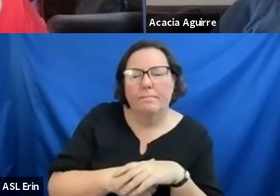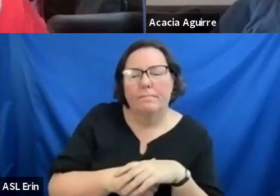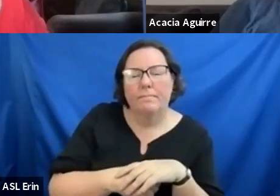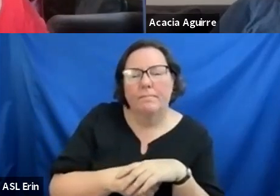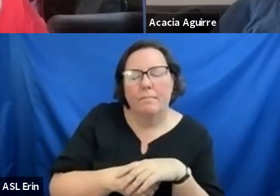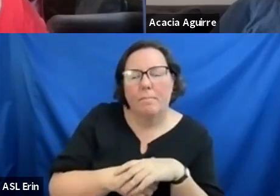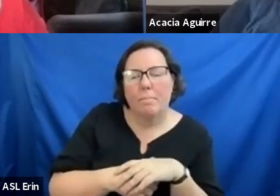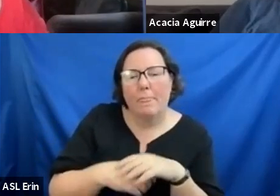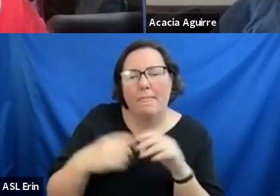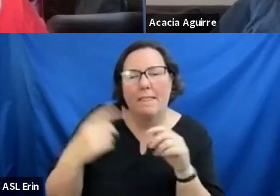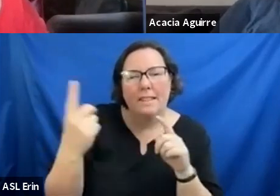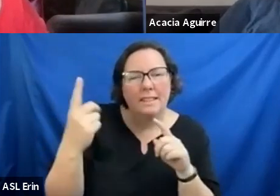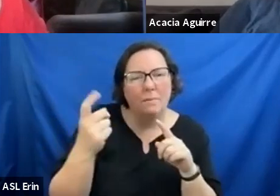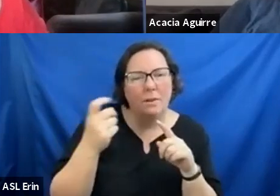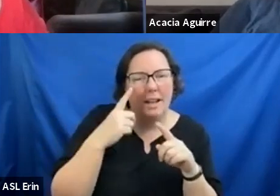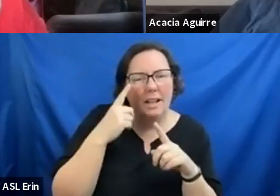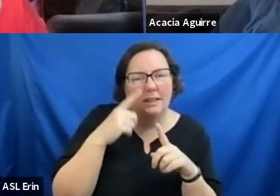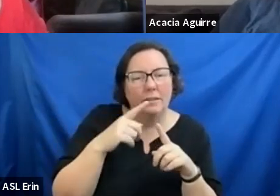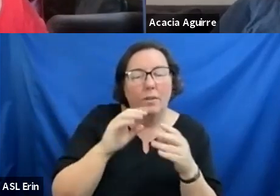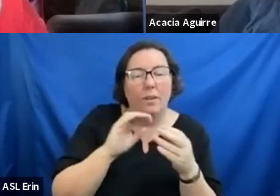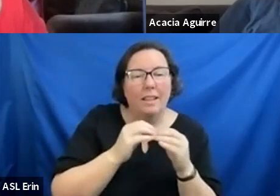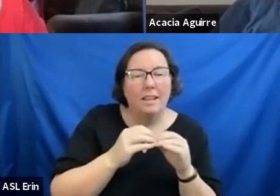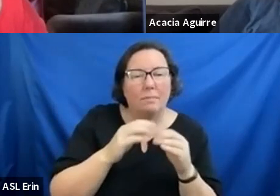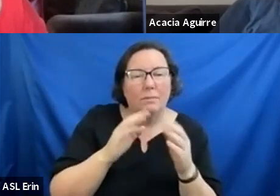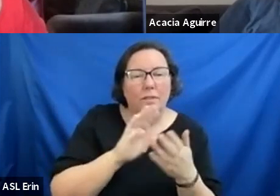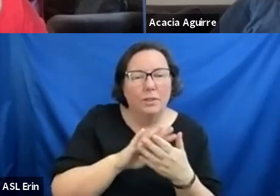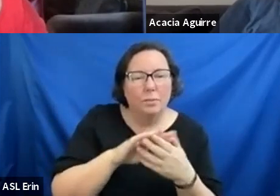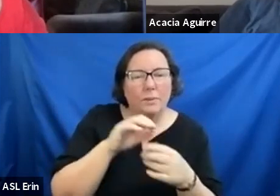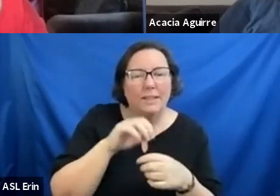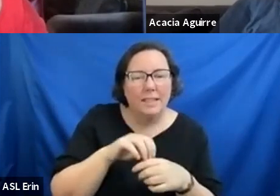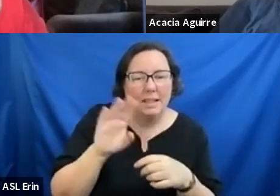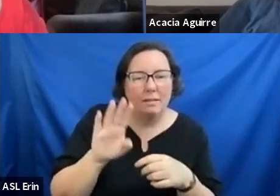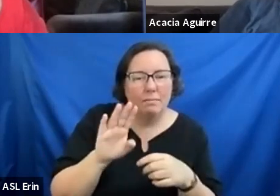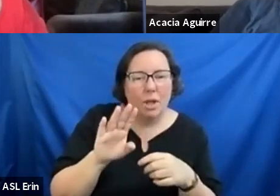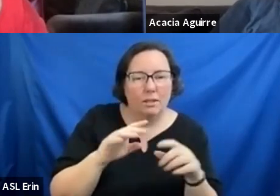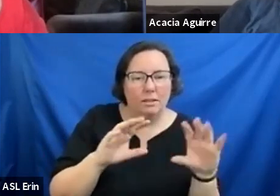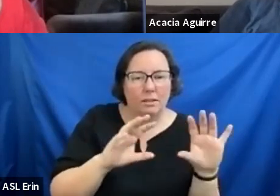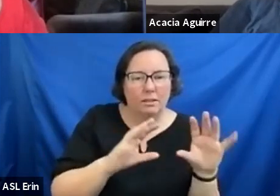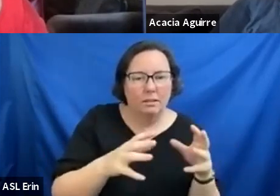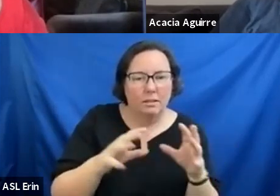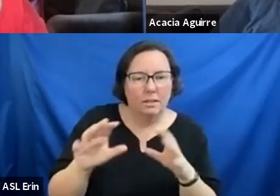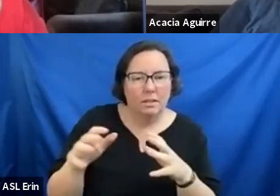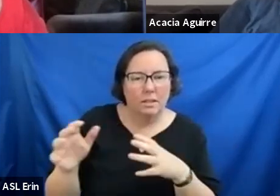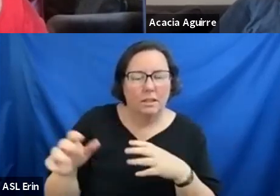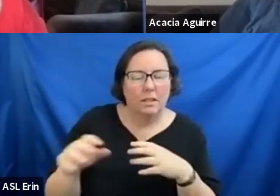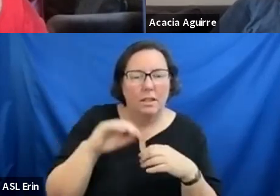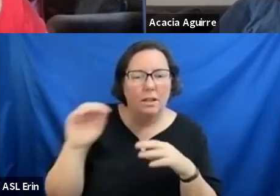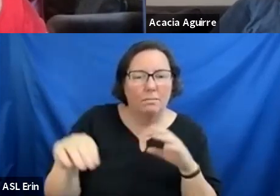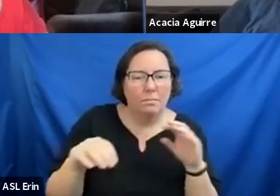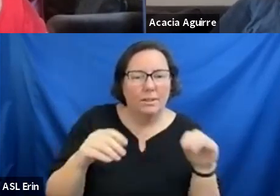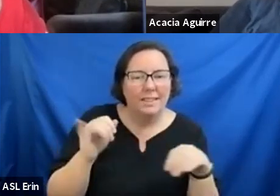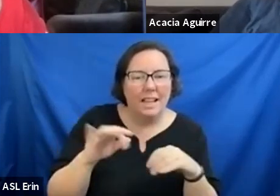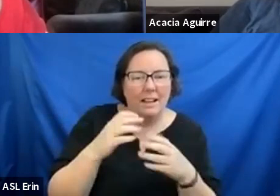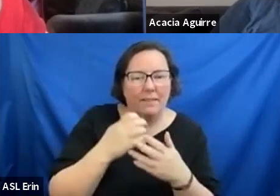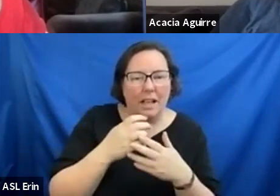so we looked at the number of schools in Boston by the percentage of economically